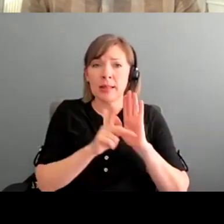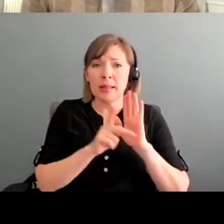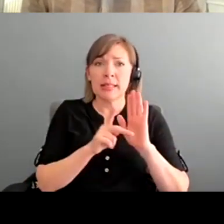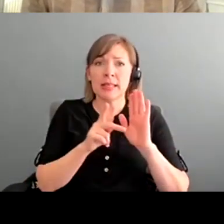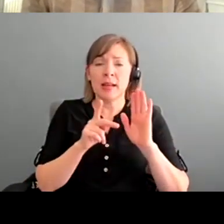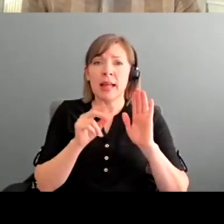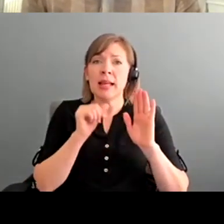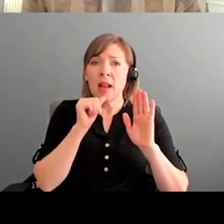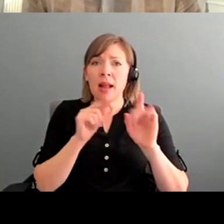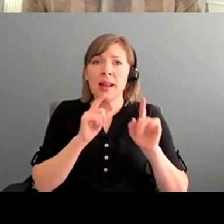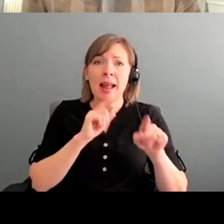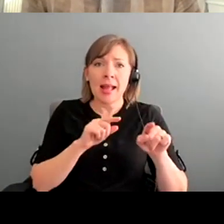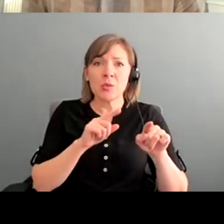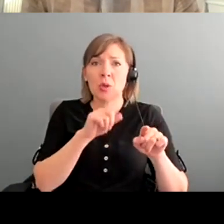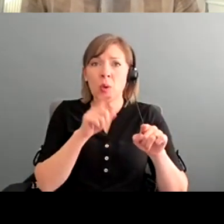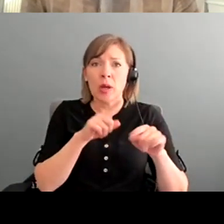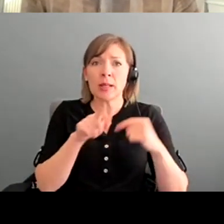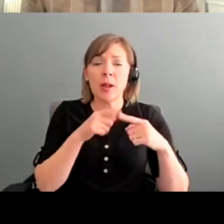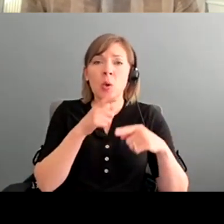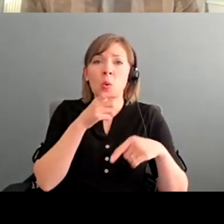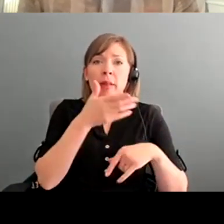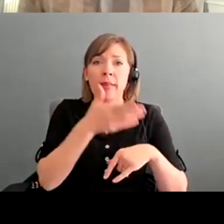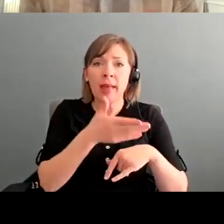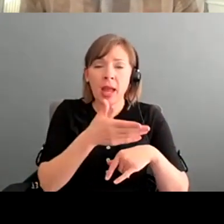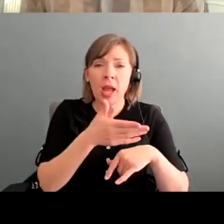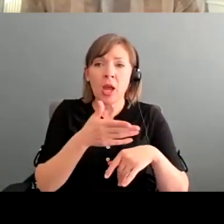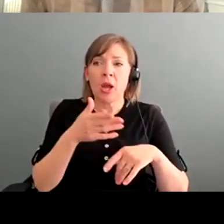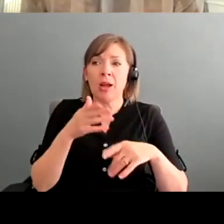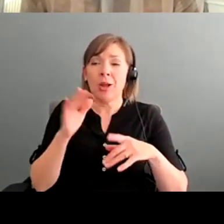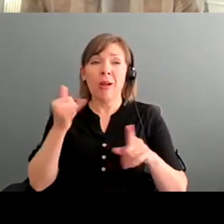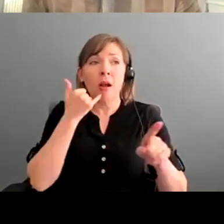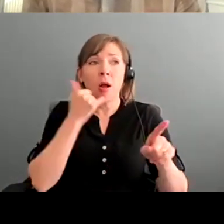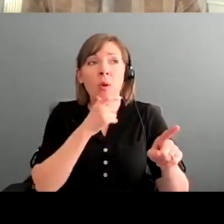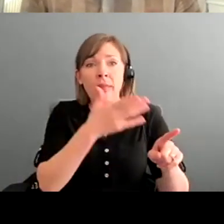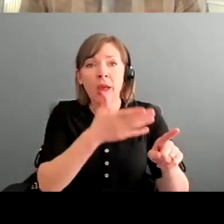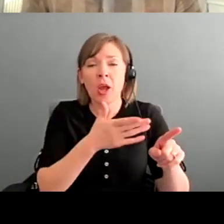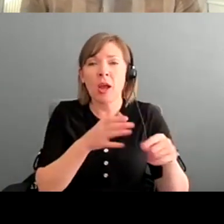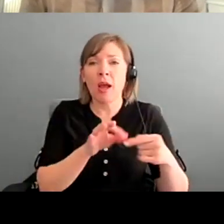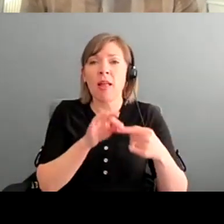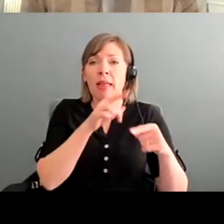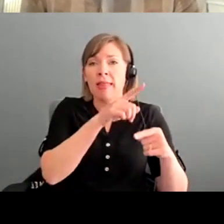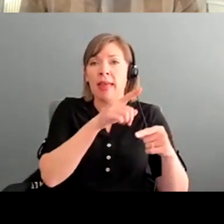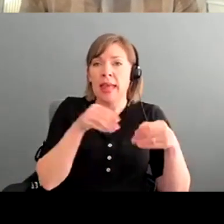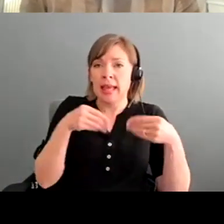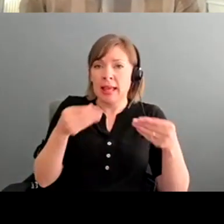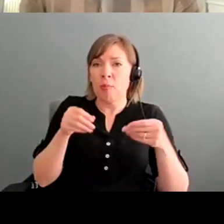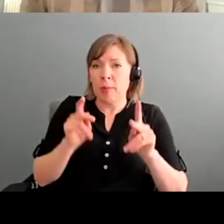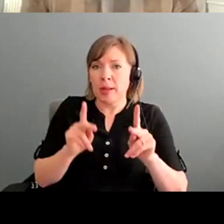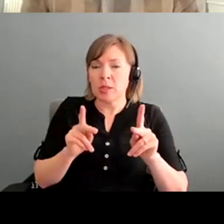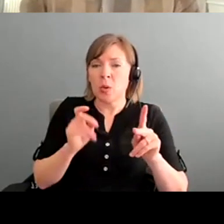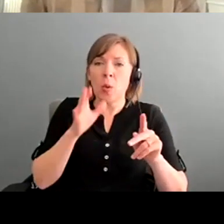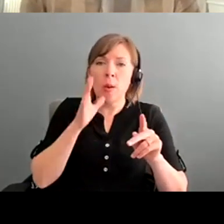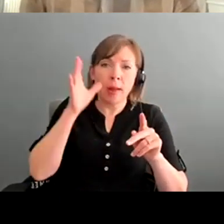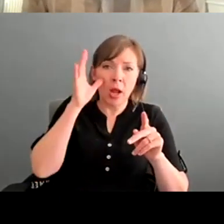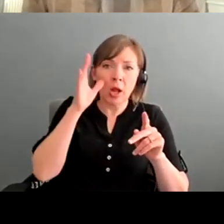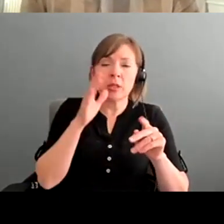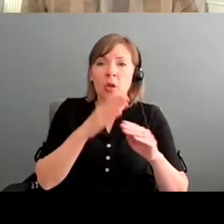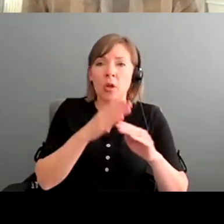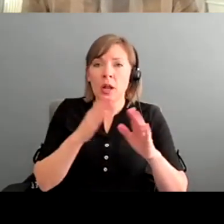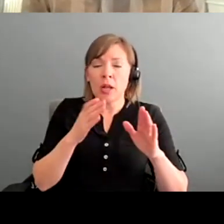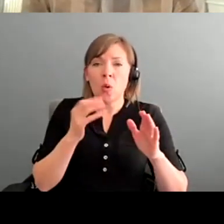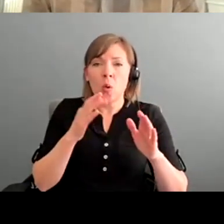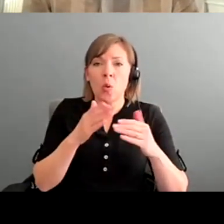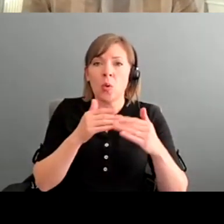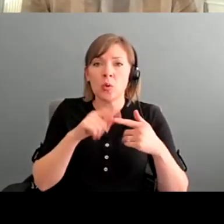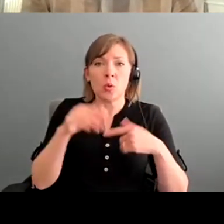not answering questions about who's there when people call, unless someone wants their parent, guardian, or